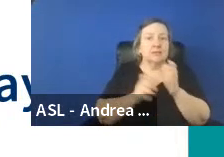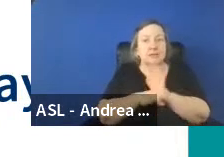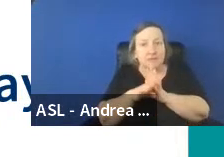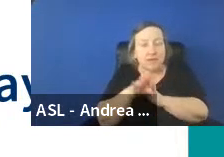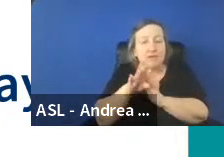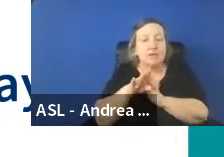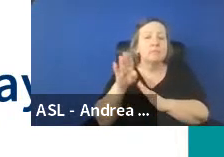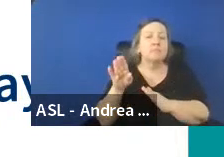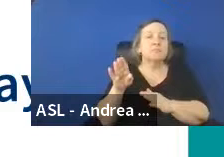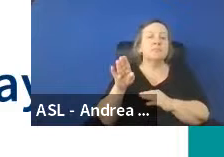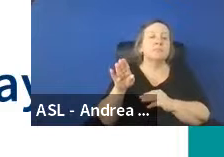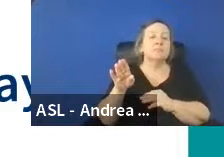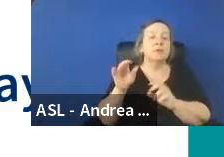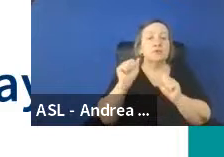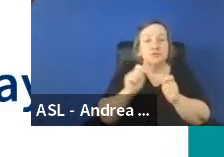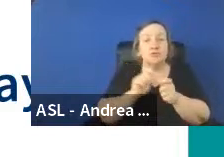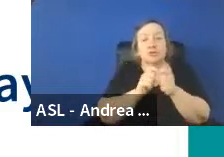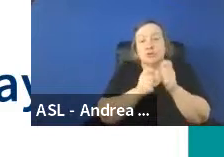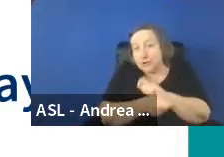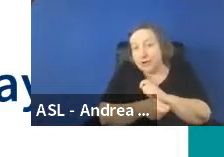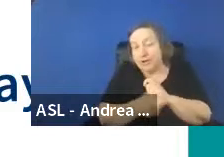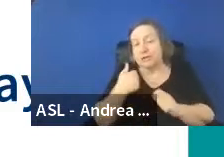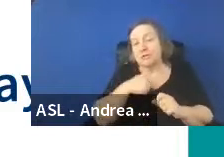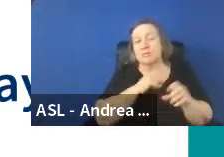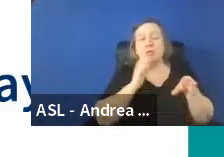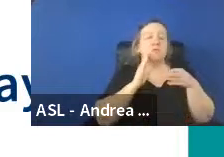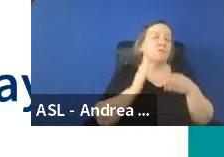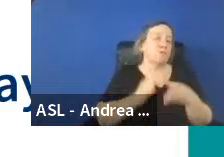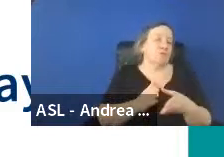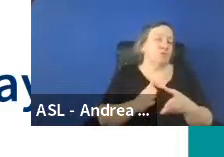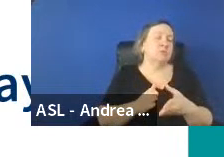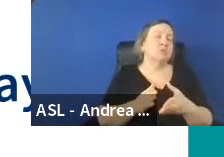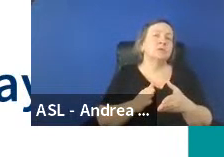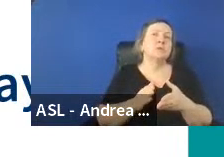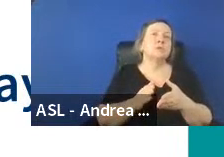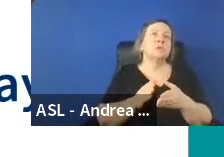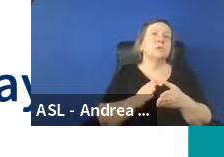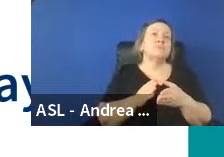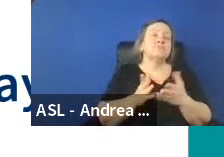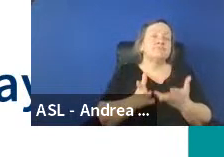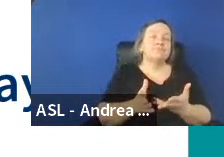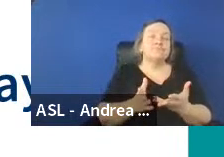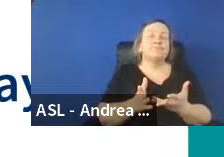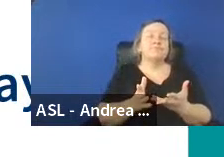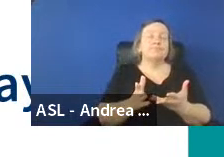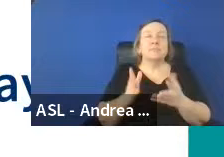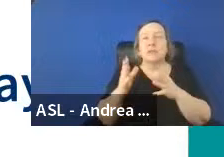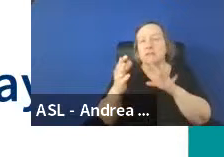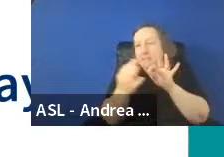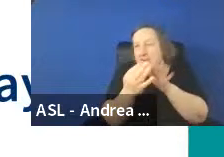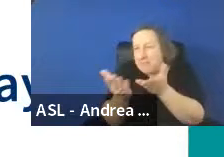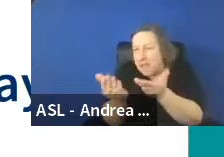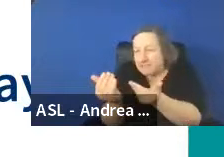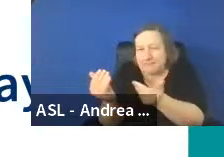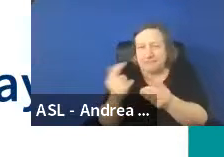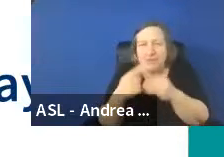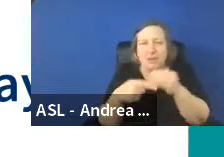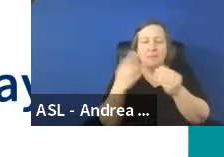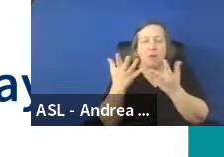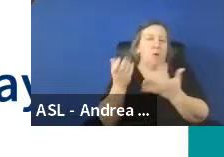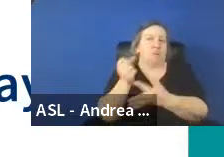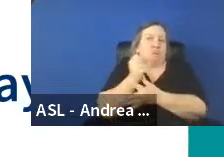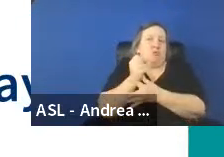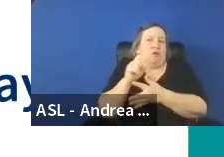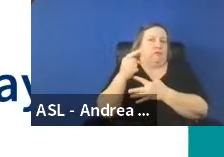and could change, we really focused on gathering input around the priorities and